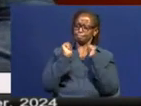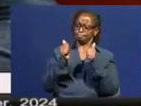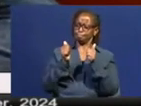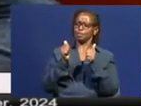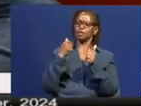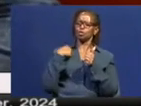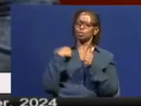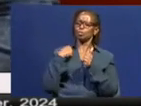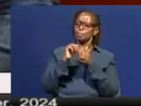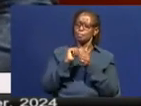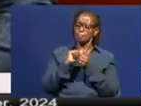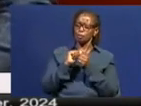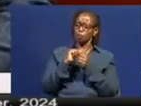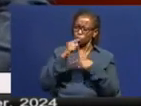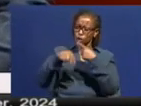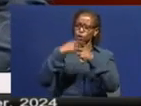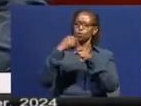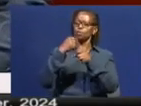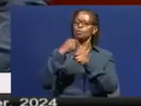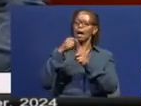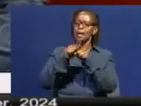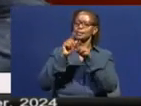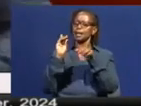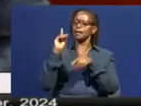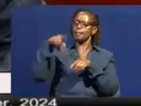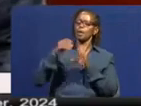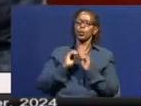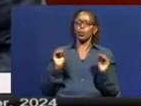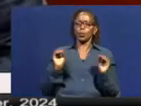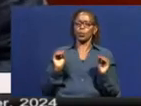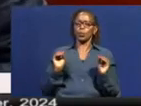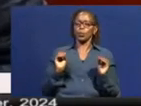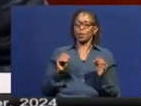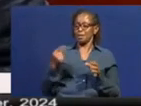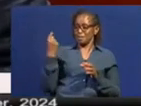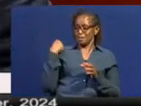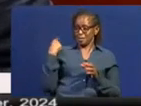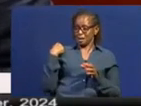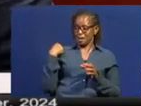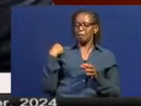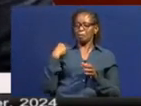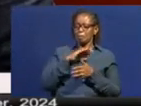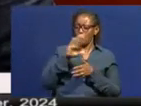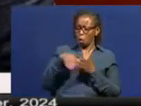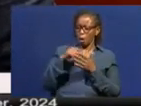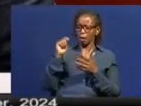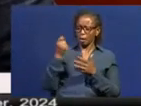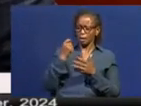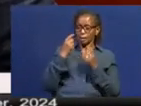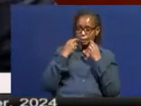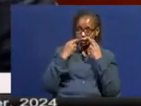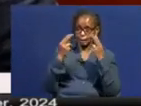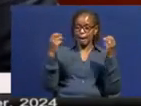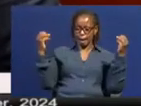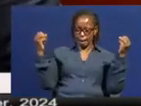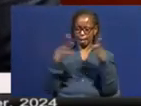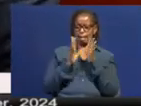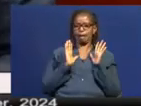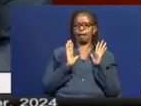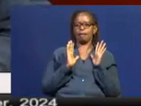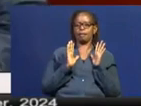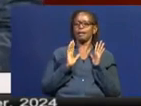In Kenya, and yesterday it was clear to all Kenyans to see for themselves the danger this